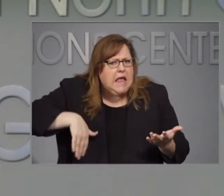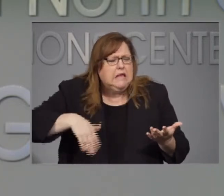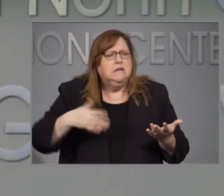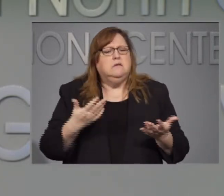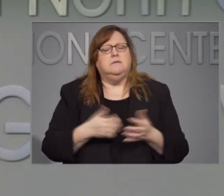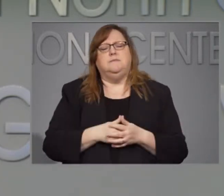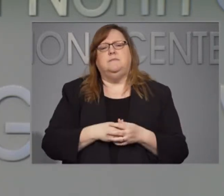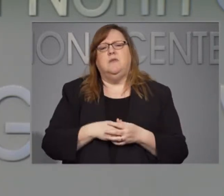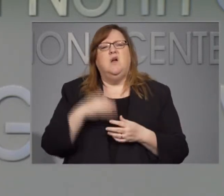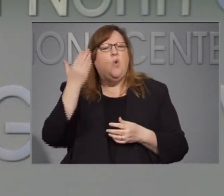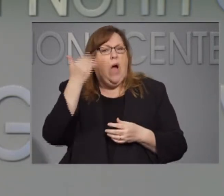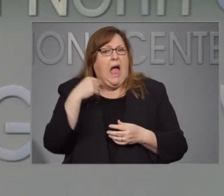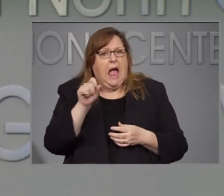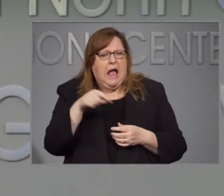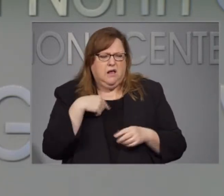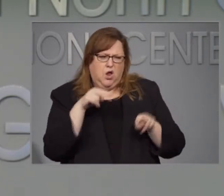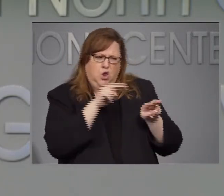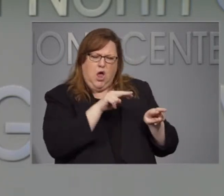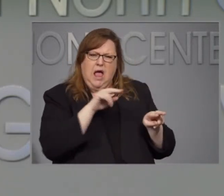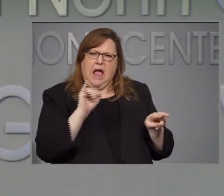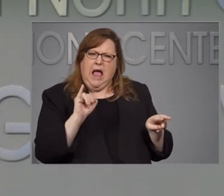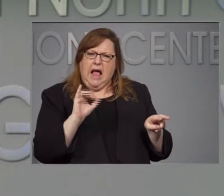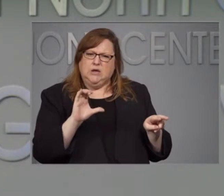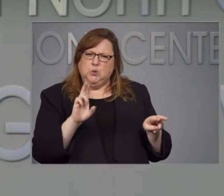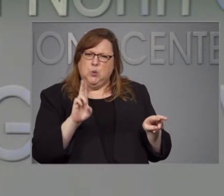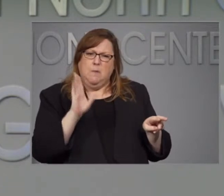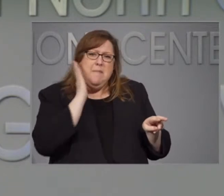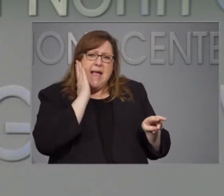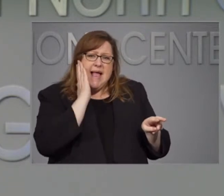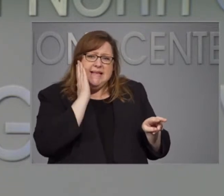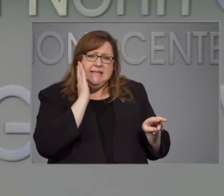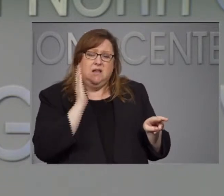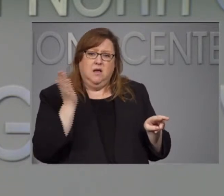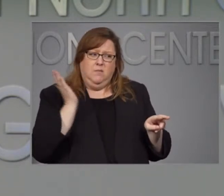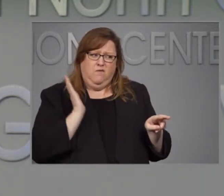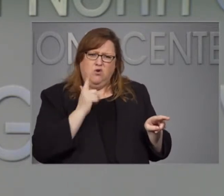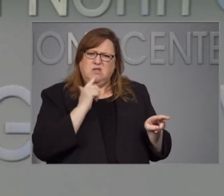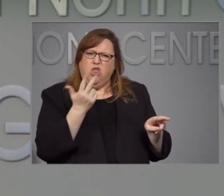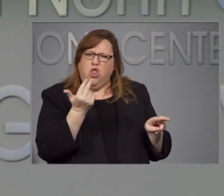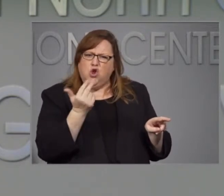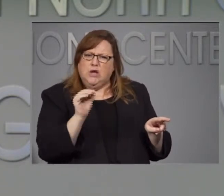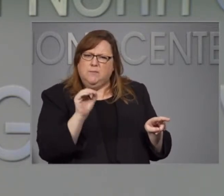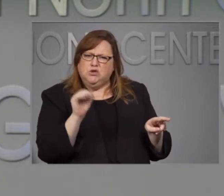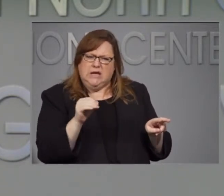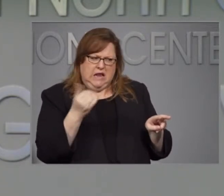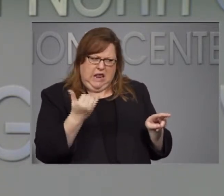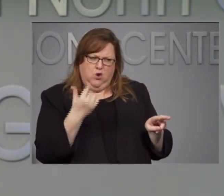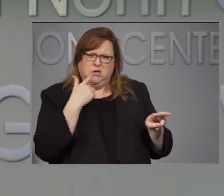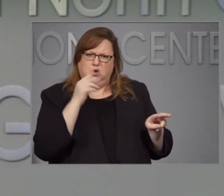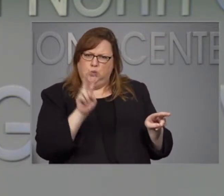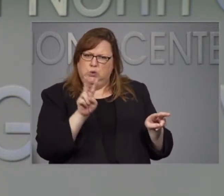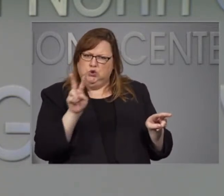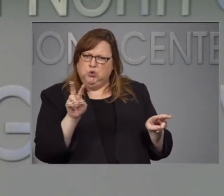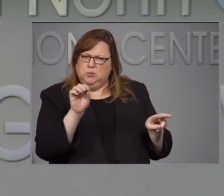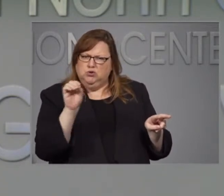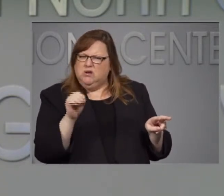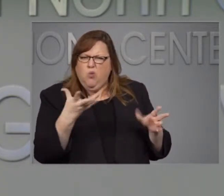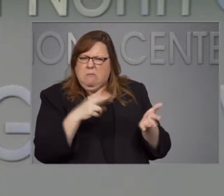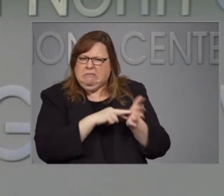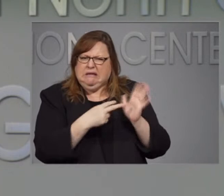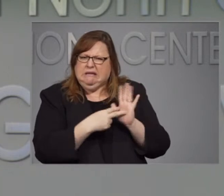ICU beds, the way it's represented has changed from like 13% to 22%. So if you or your staff could follow up on that as well, that would be